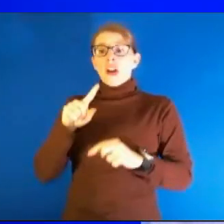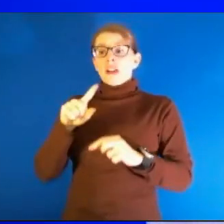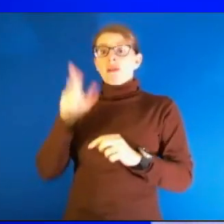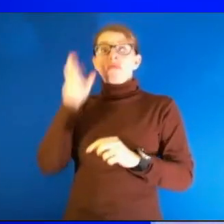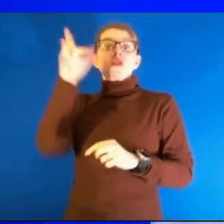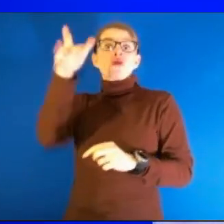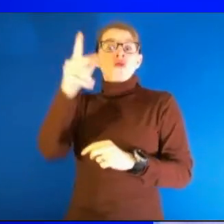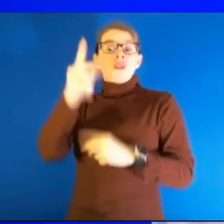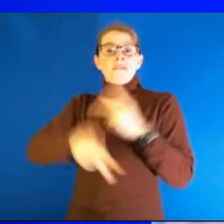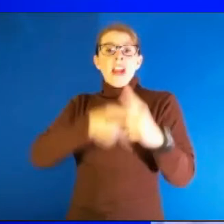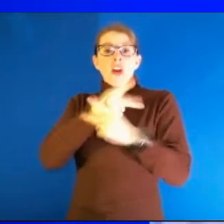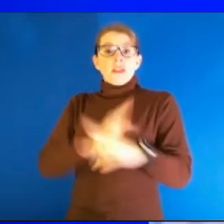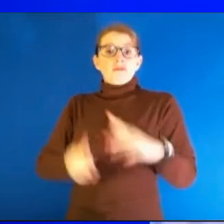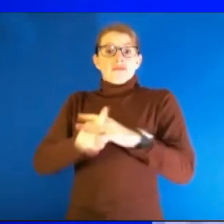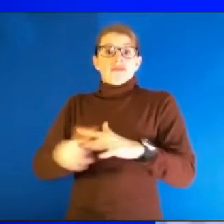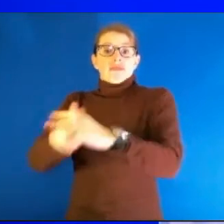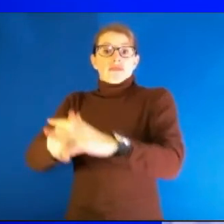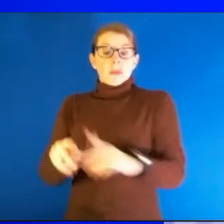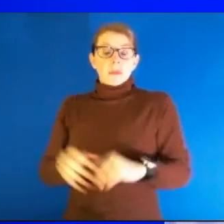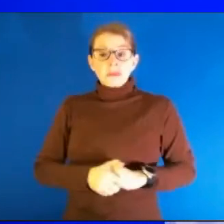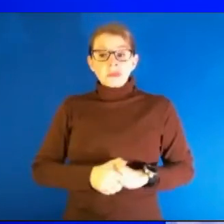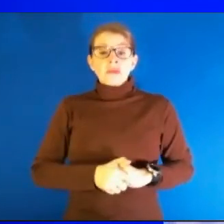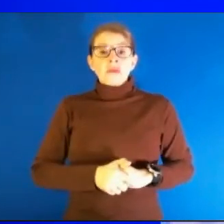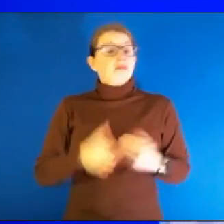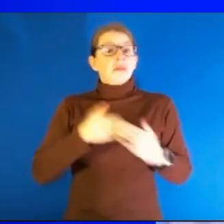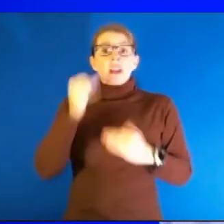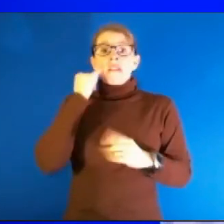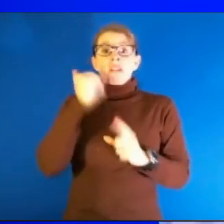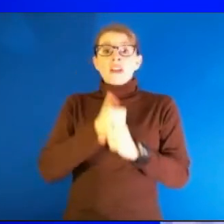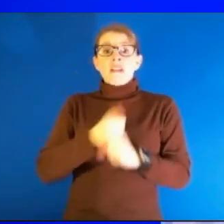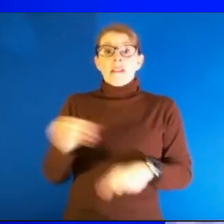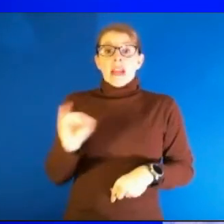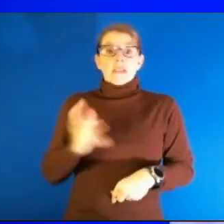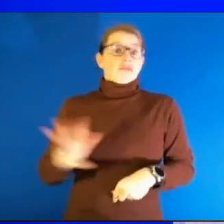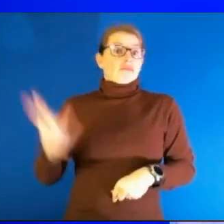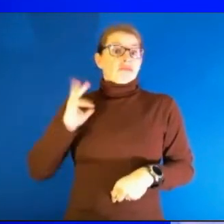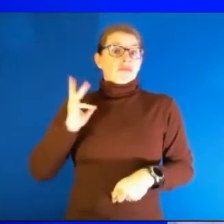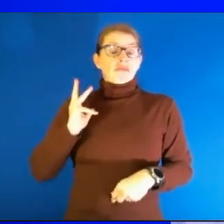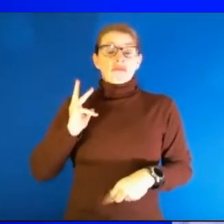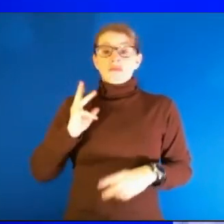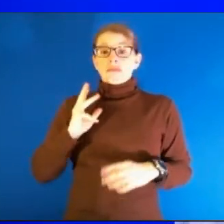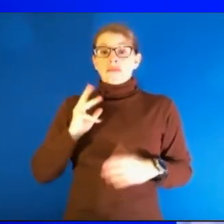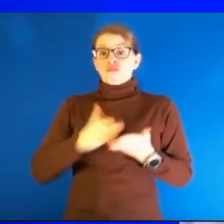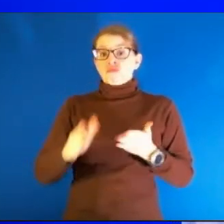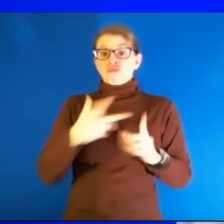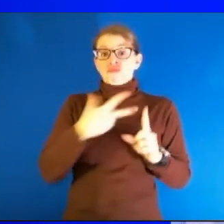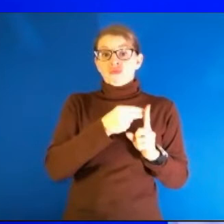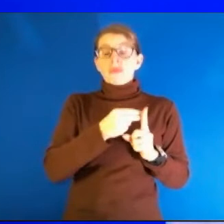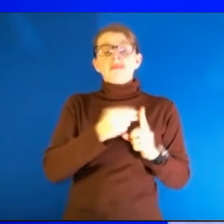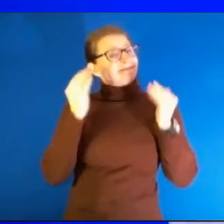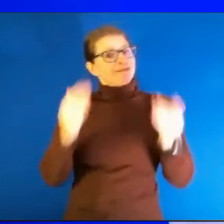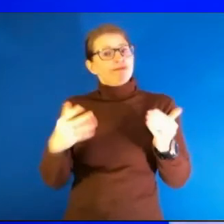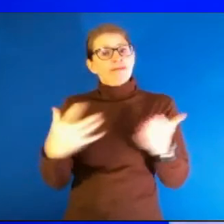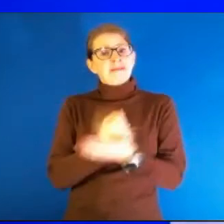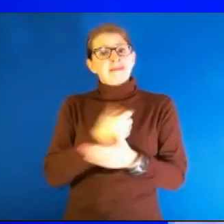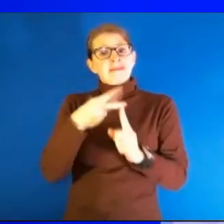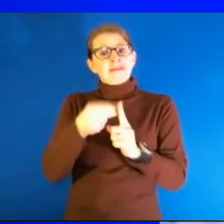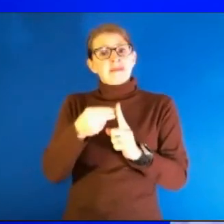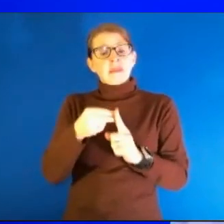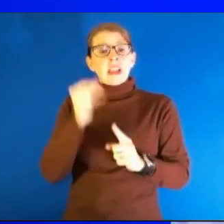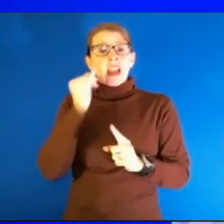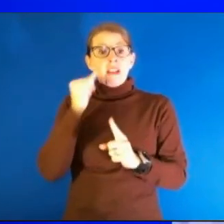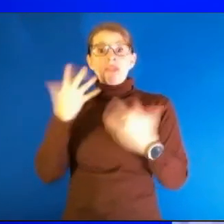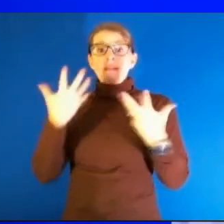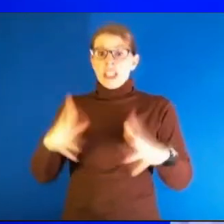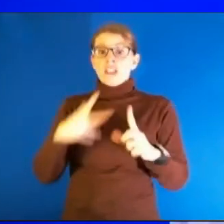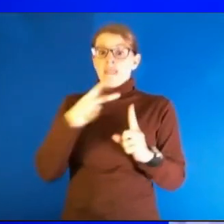very important, even if you have been infected in the past and you haven't been vaccinated, to go get that vaccination. If you have been